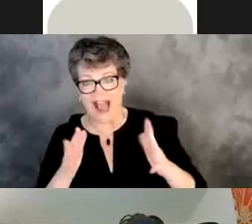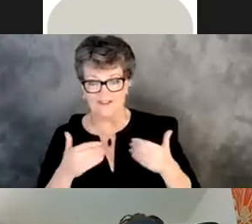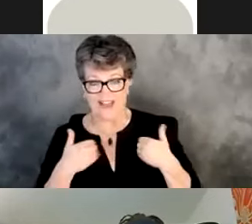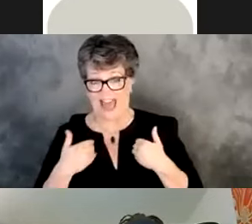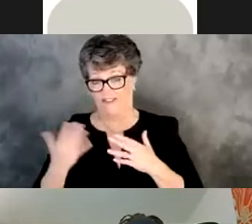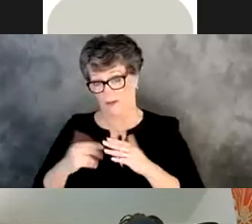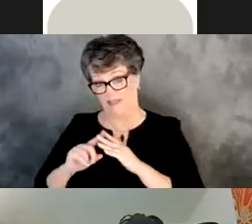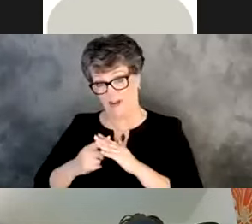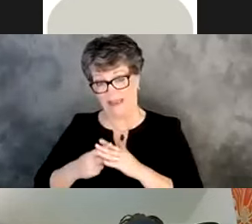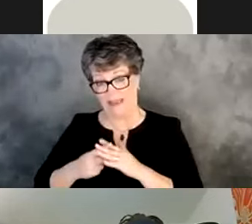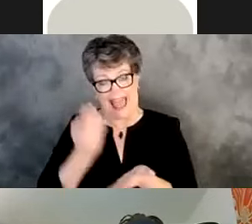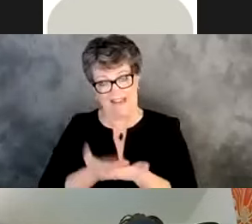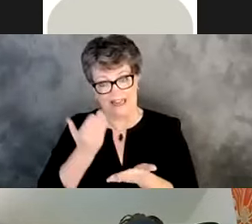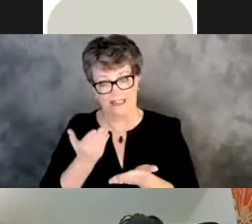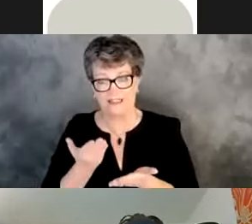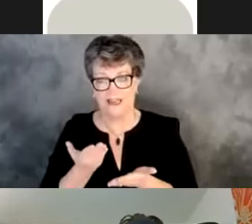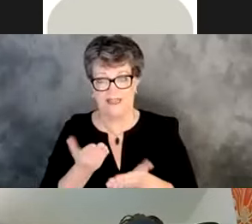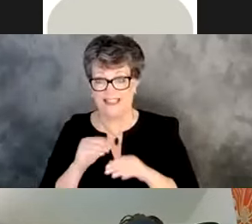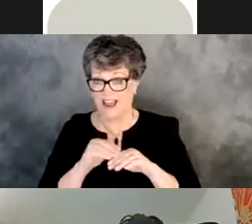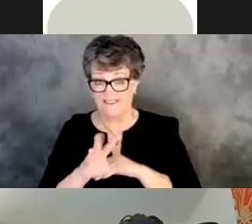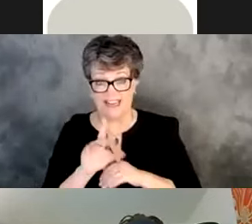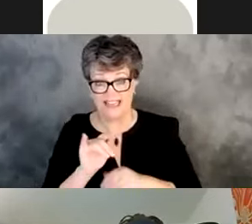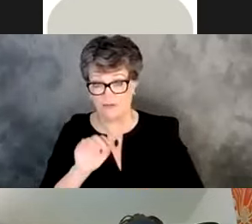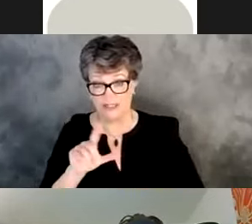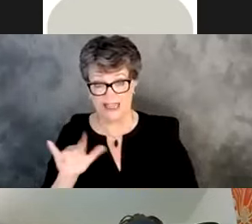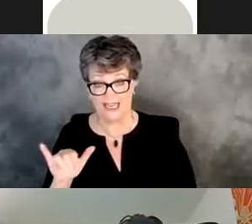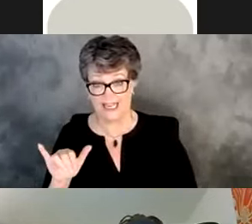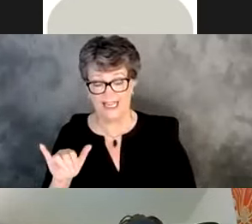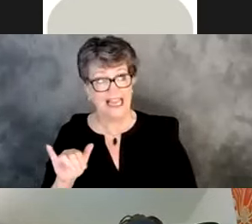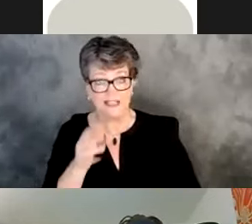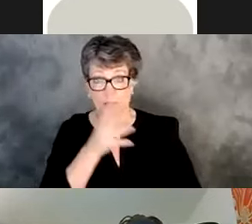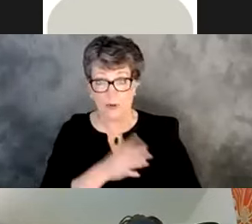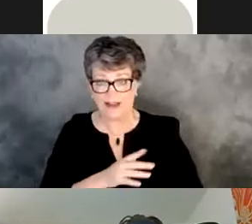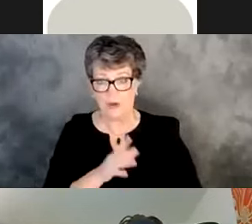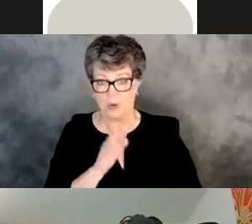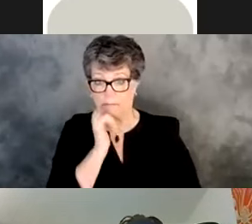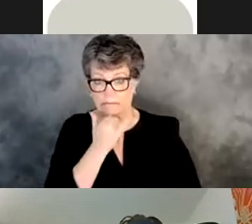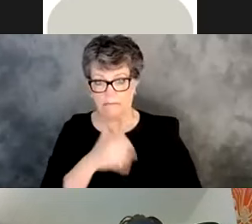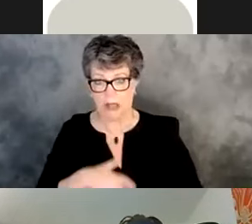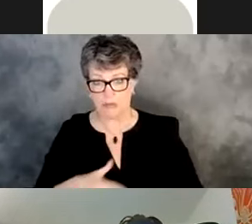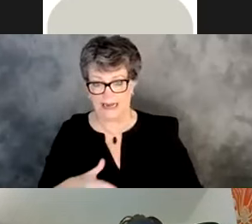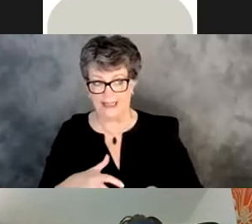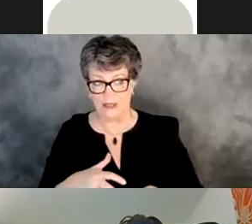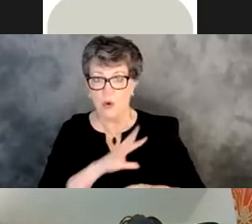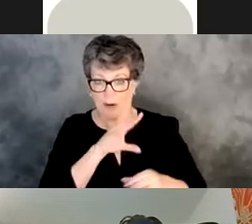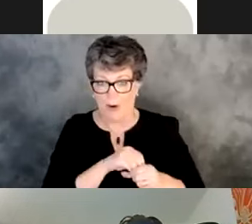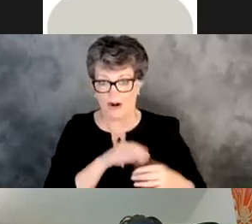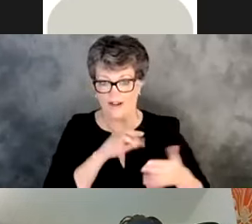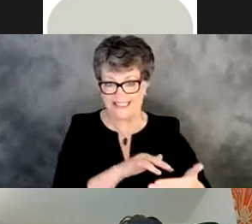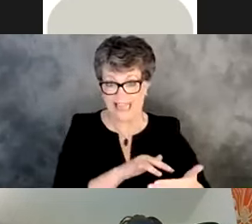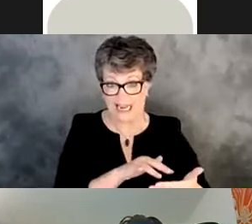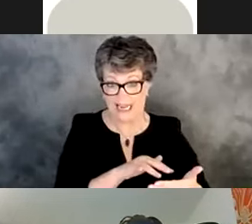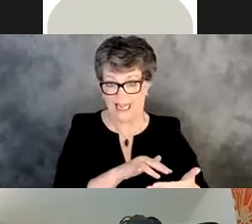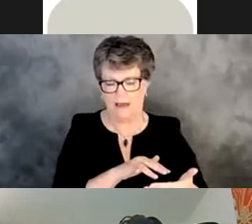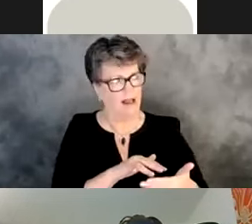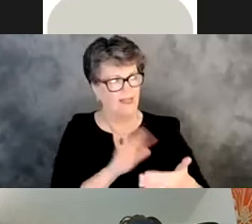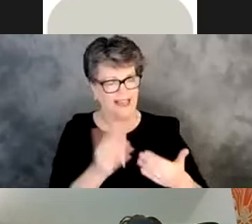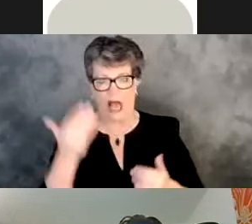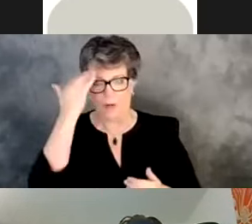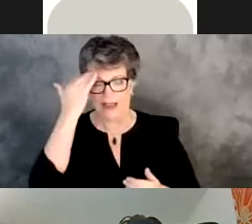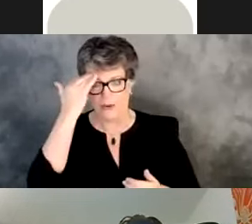beginning evidence that this is not affecting fertility, because there were women who were accidentally getting pregnant who were a part of the studies, which is how we knew that